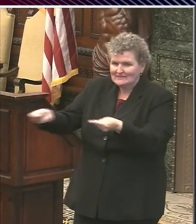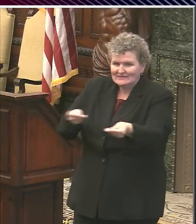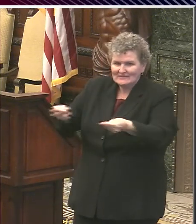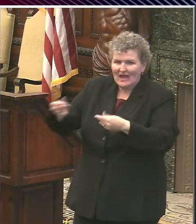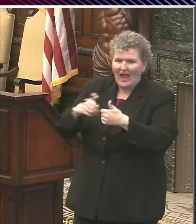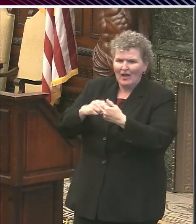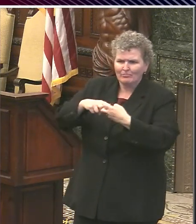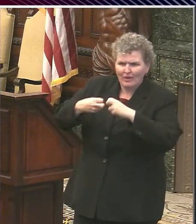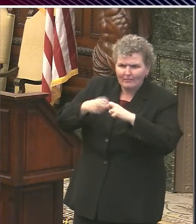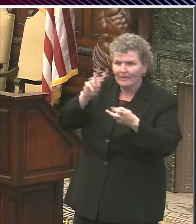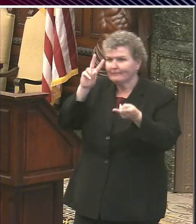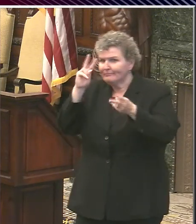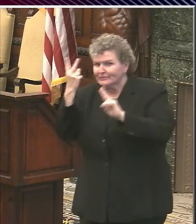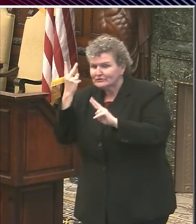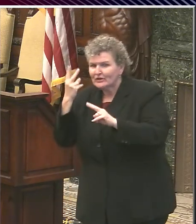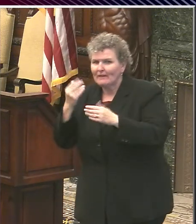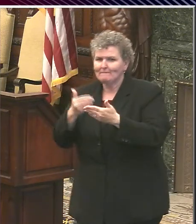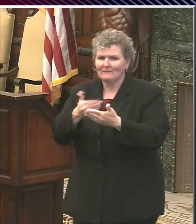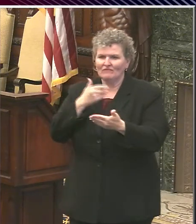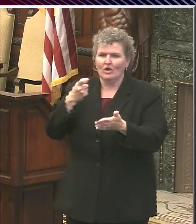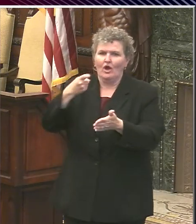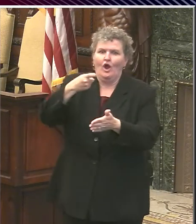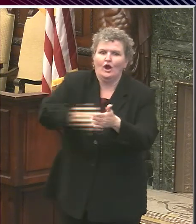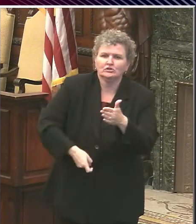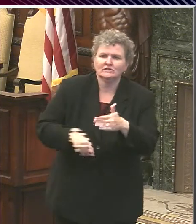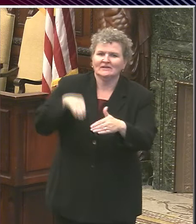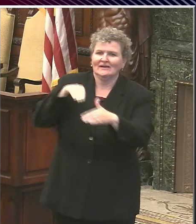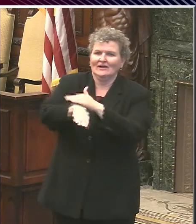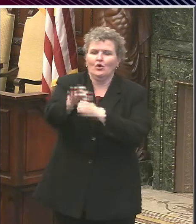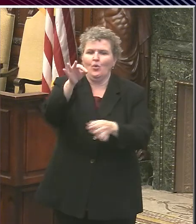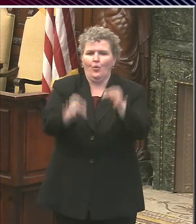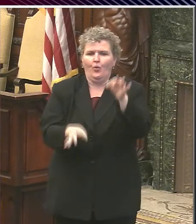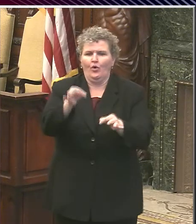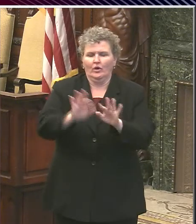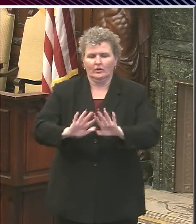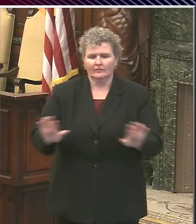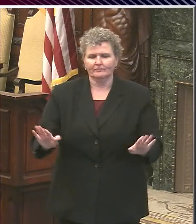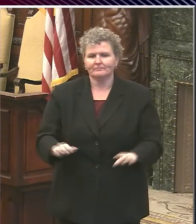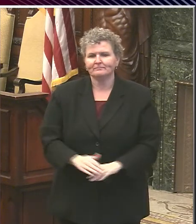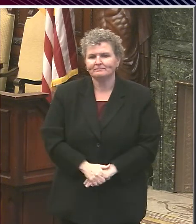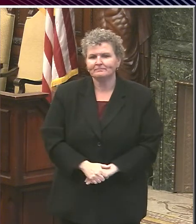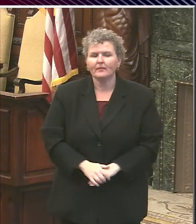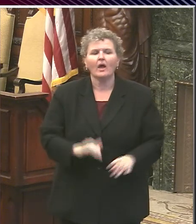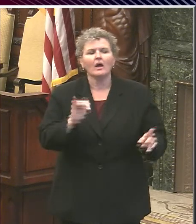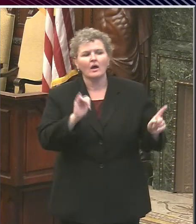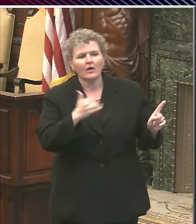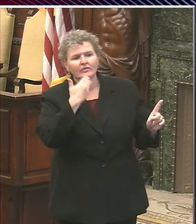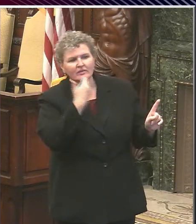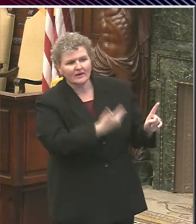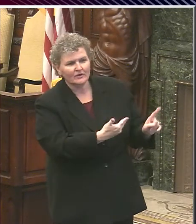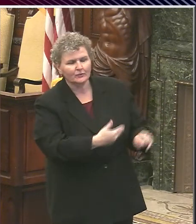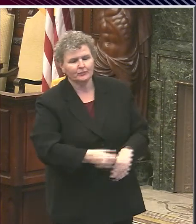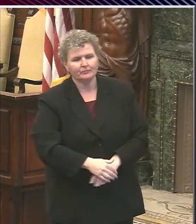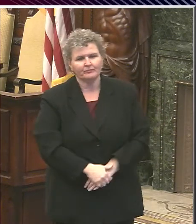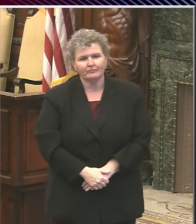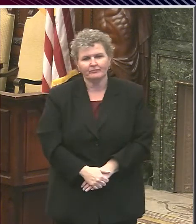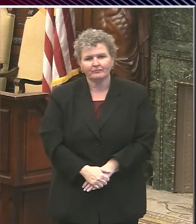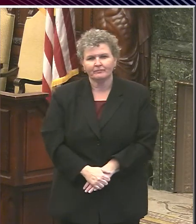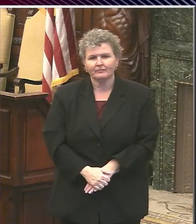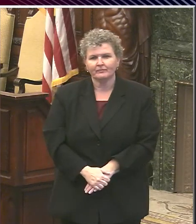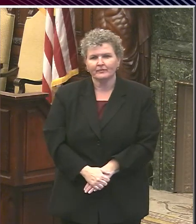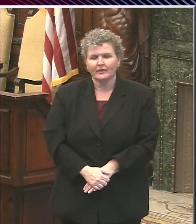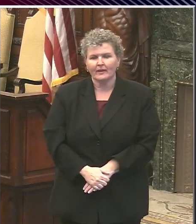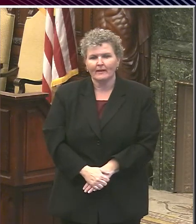misunderstandings without the cost of going to court. Thank you very much. Sure. Thanks,